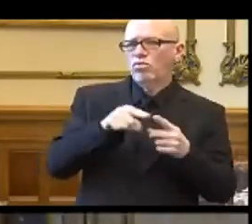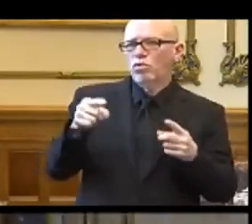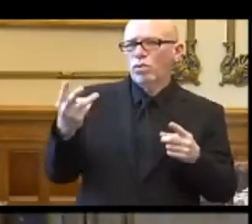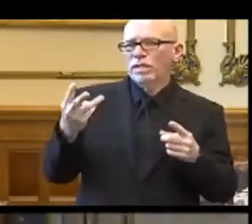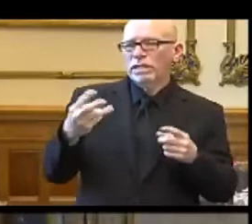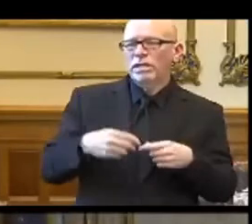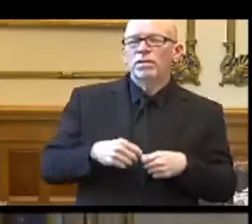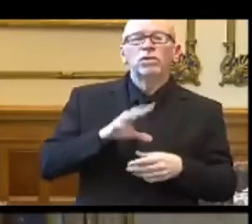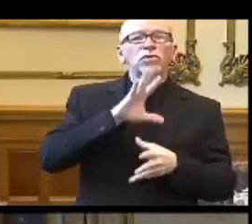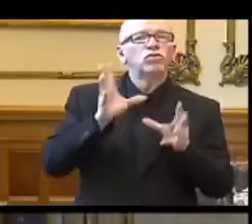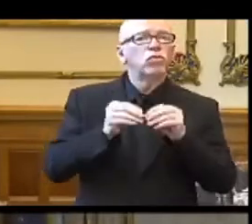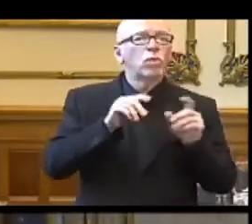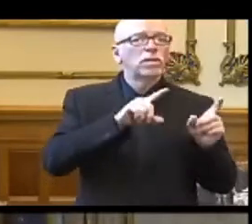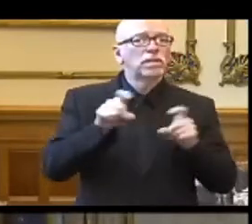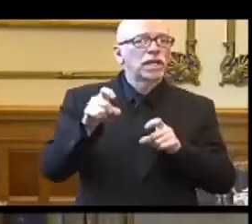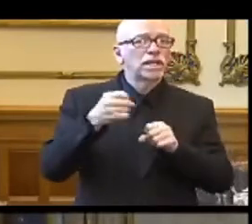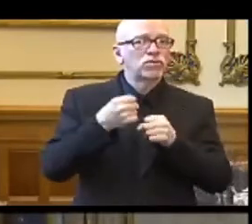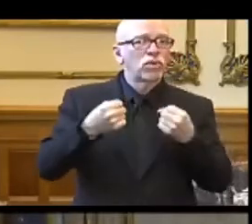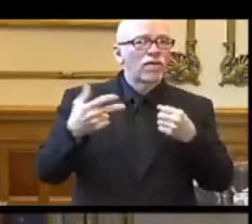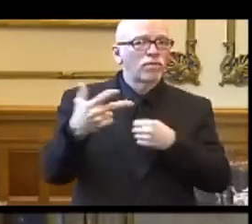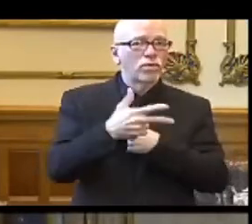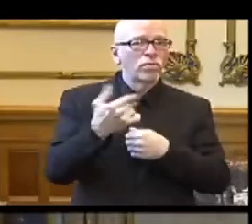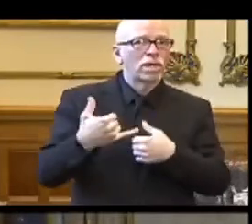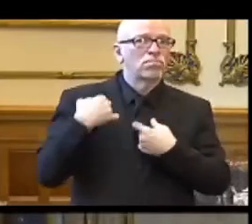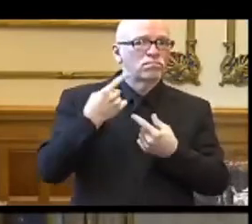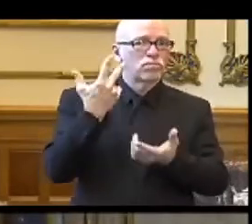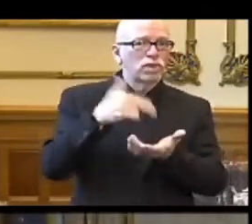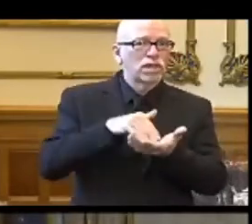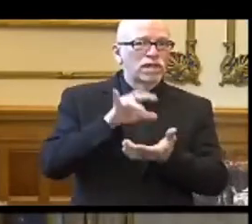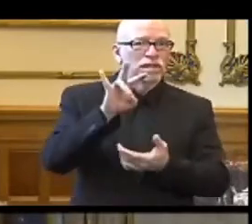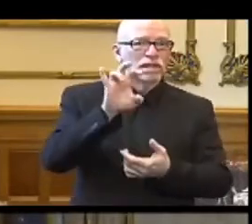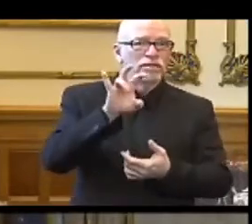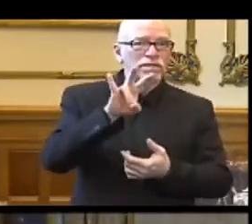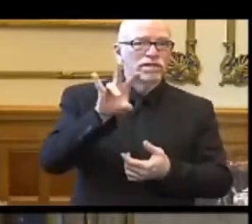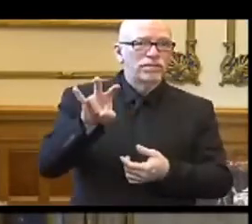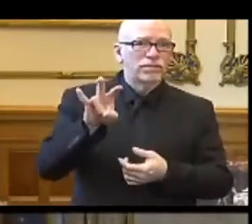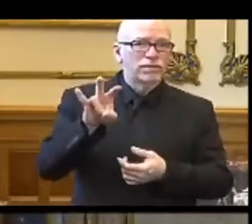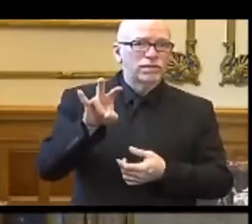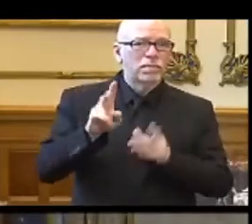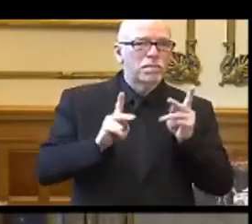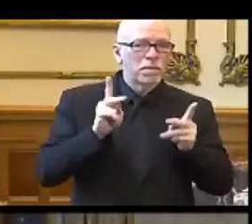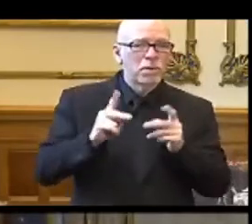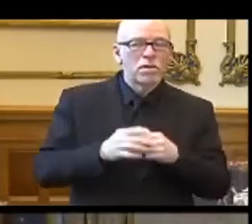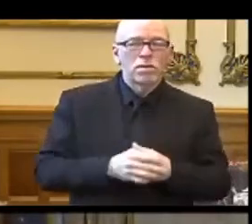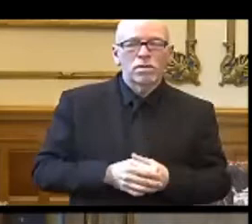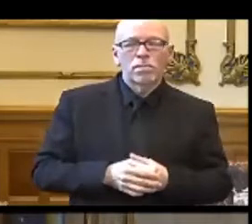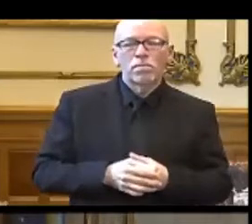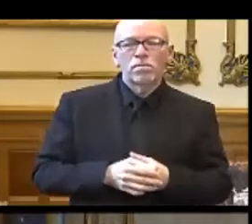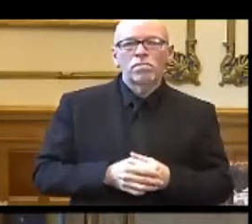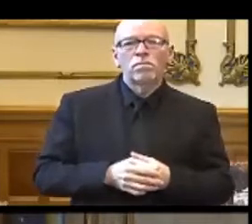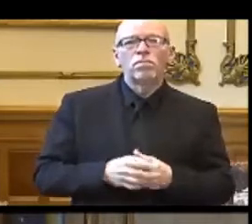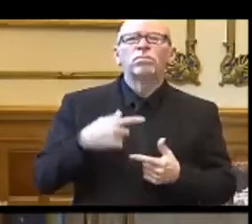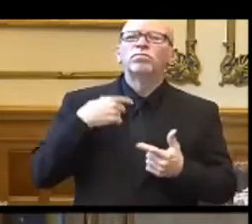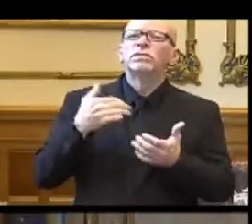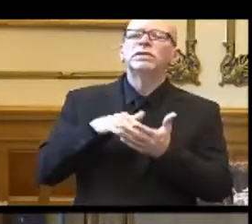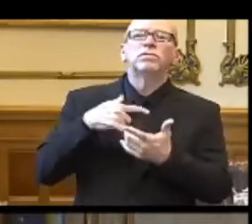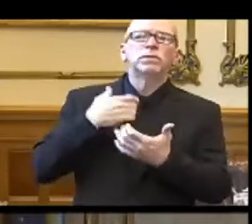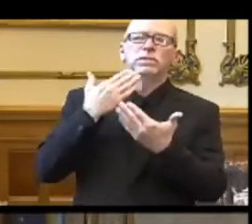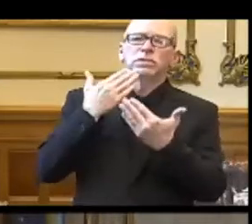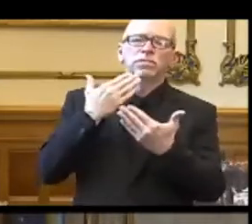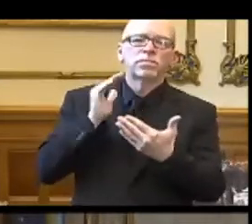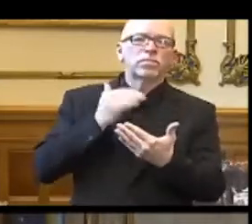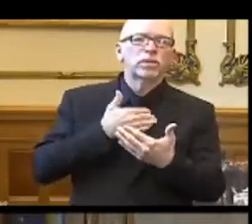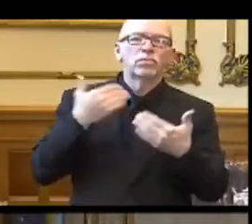Total tested through these drive-throughs has now been 3,777 individuals. I want to thank again our